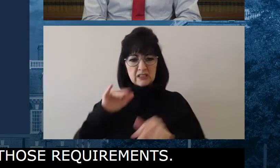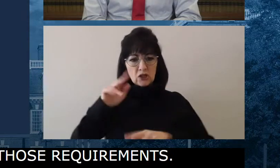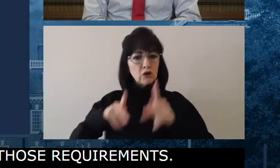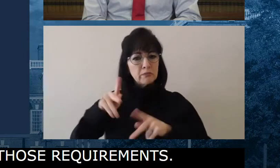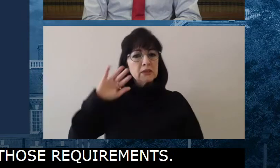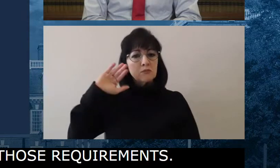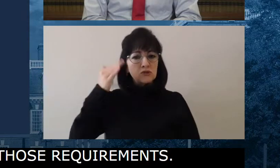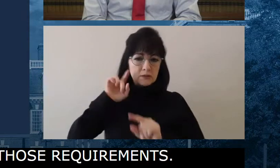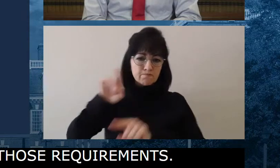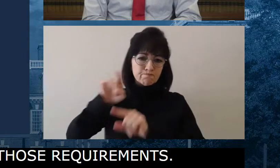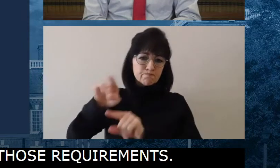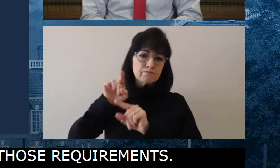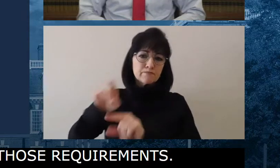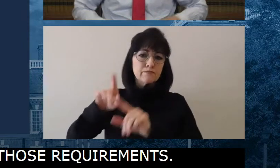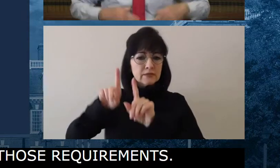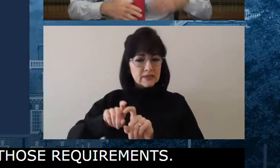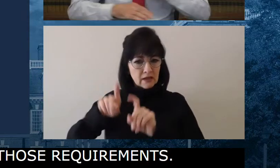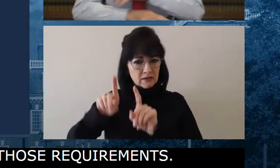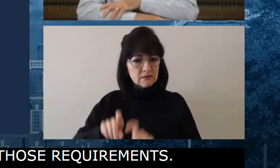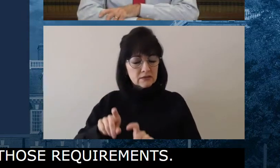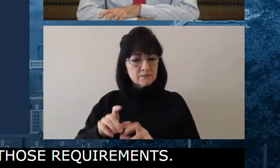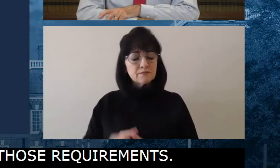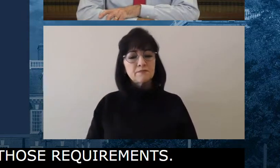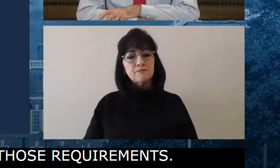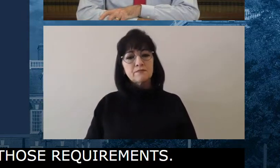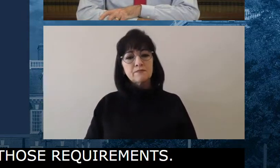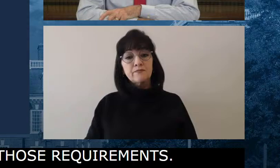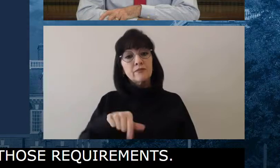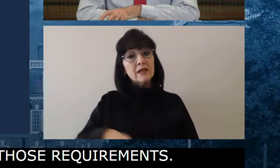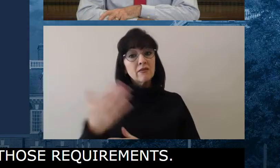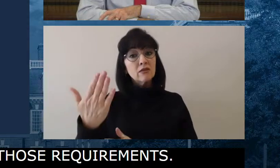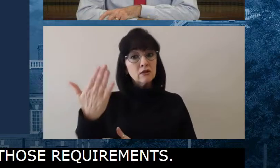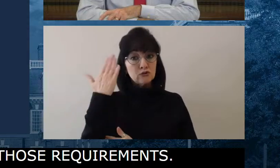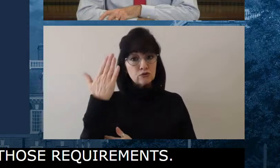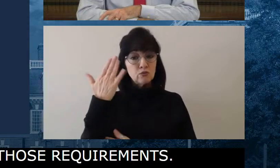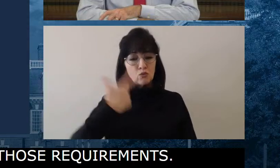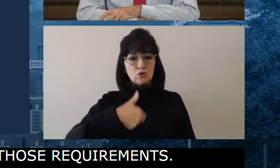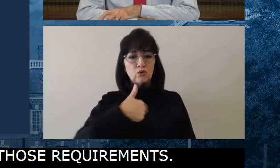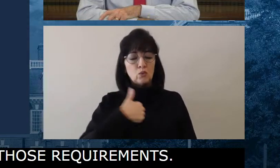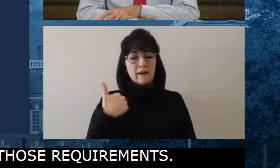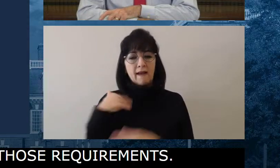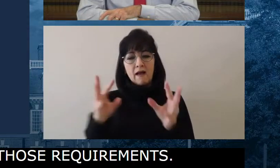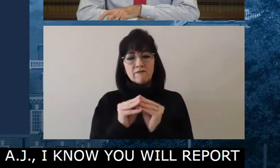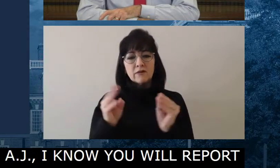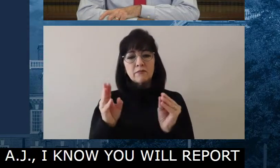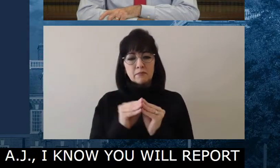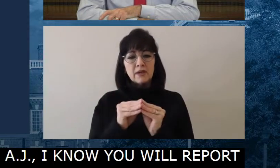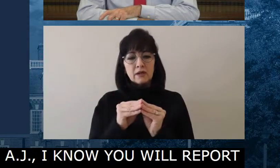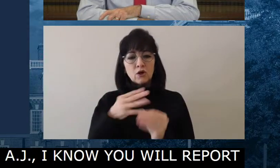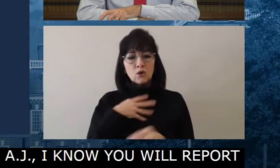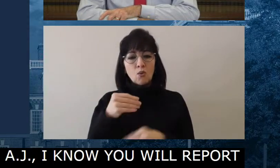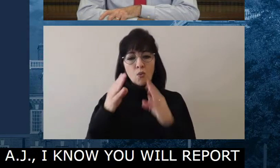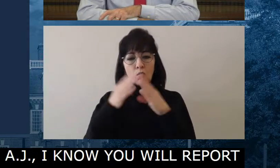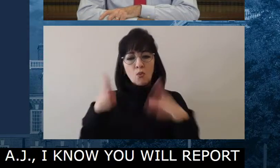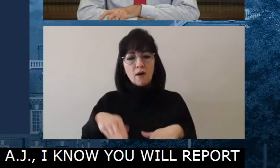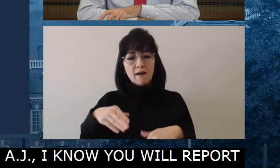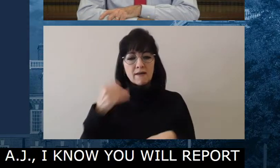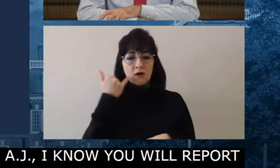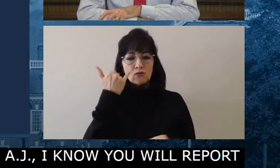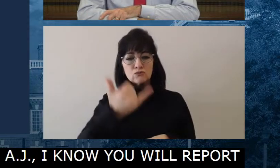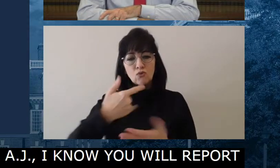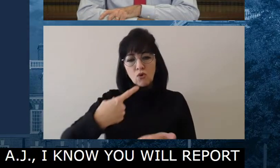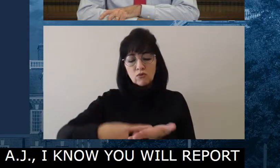call with Jeff Zients and his team in the White House, and I heard other governors talk